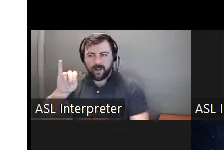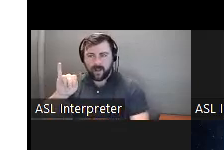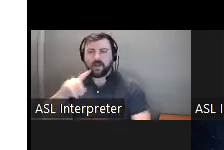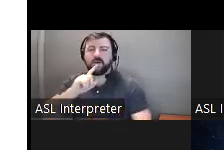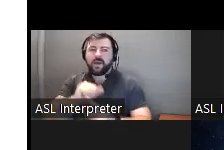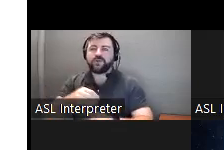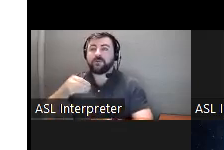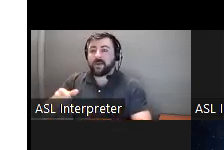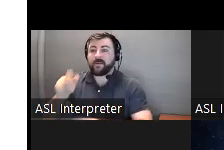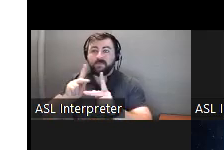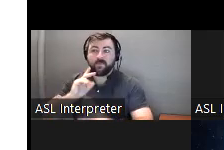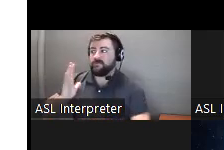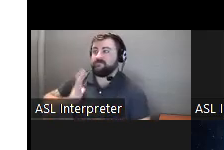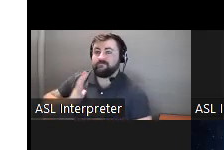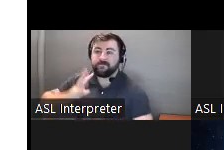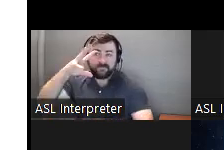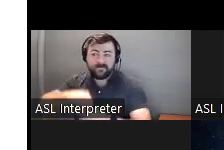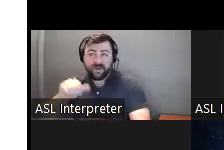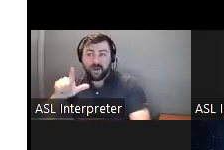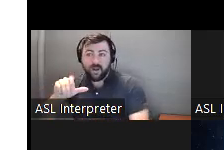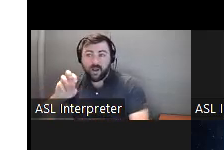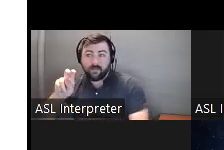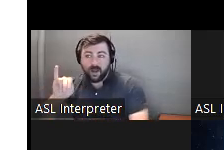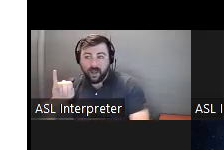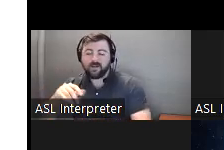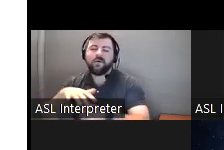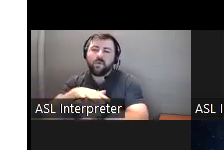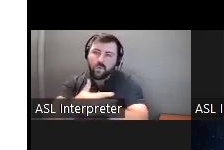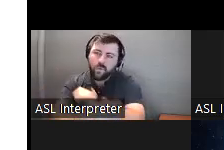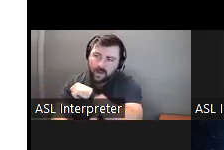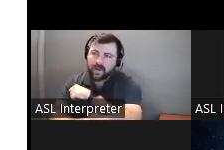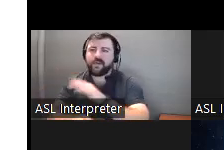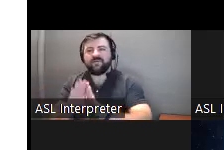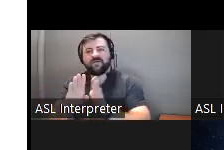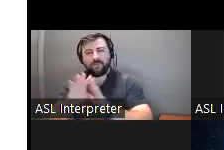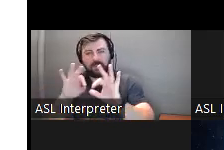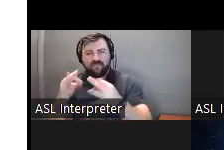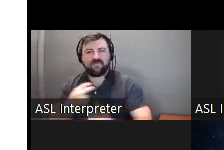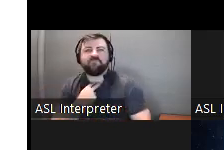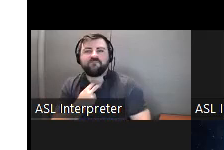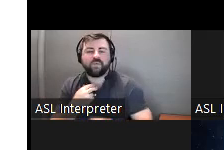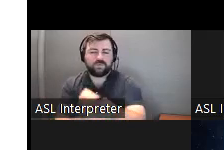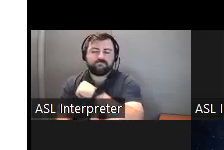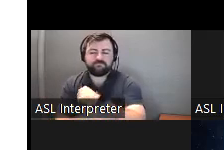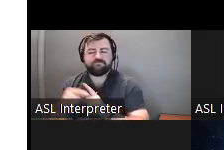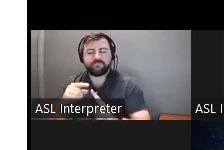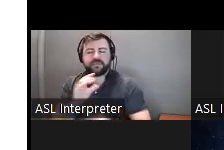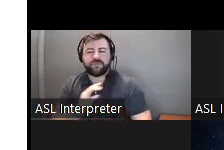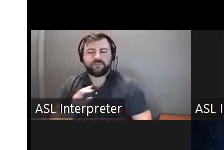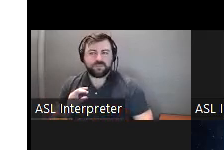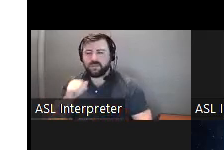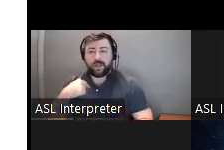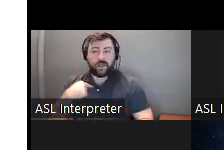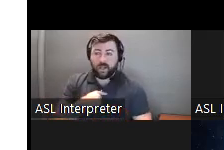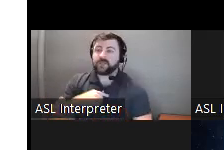alumni to help agencies, other states, local counties develop family voice councils. So it's not us, it's you, it's families,